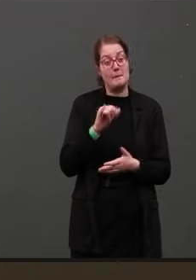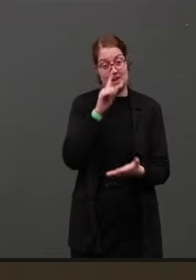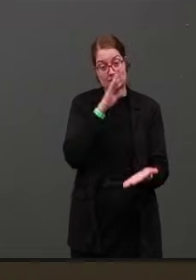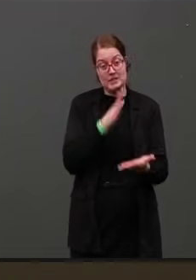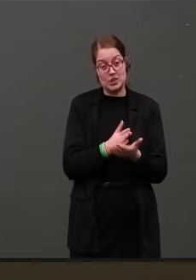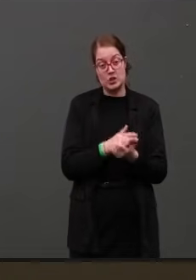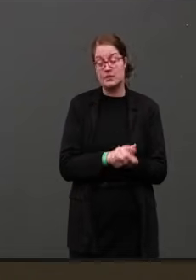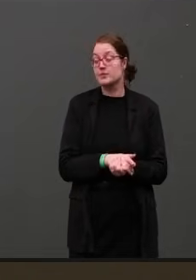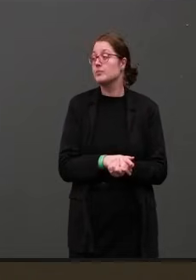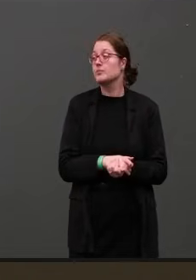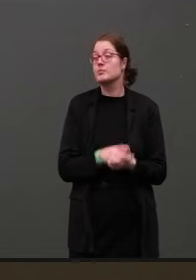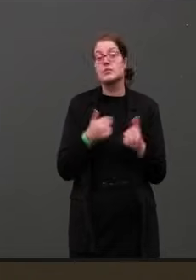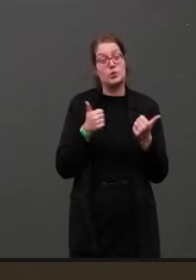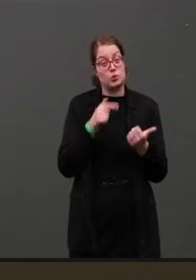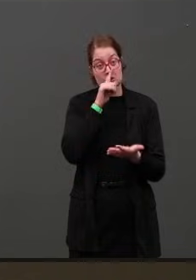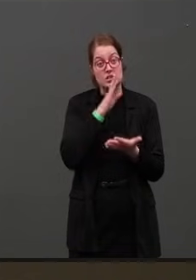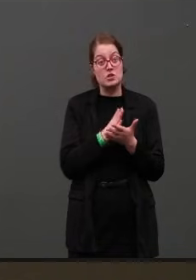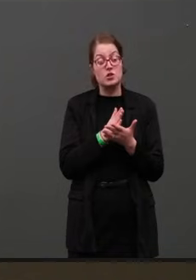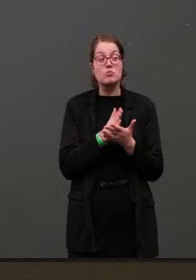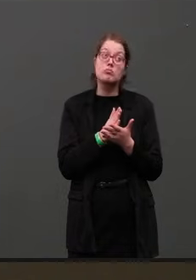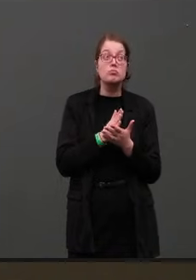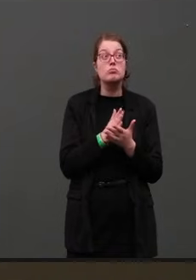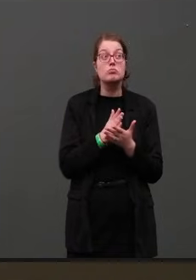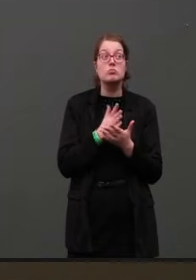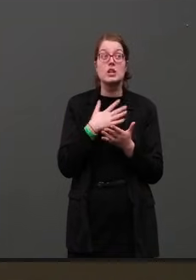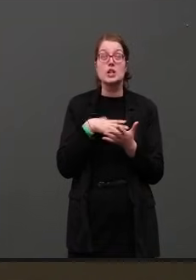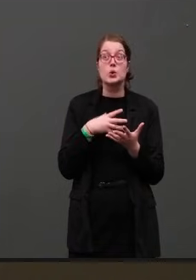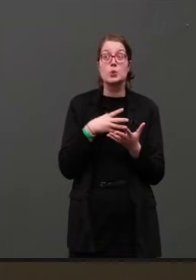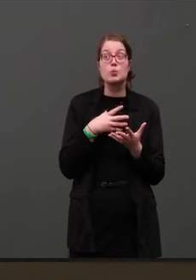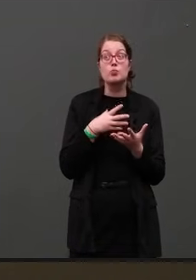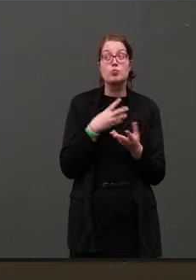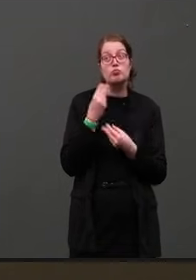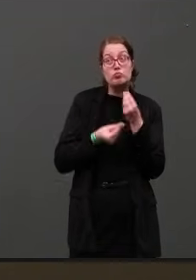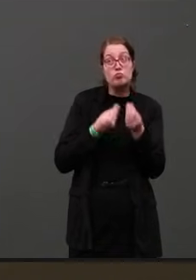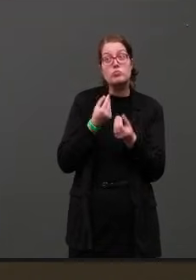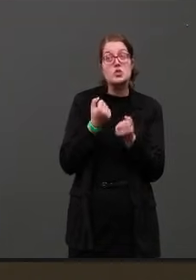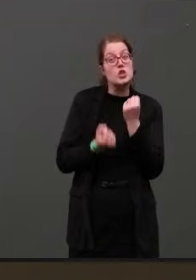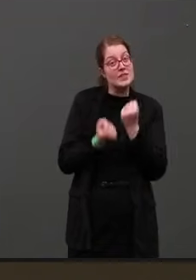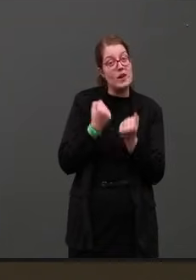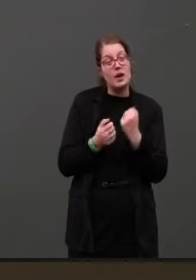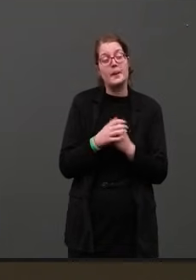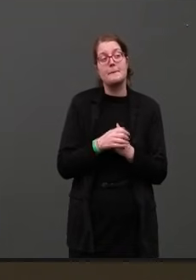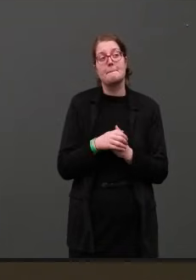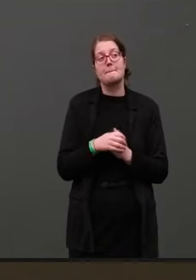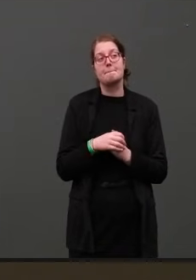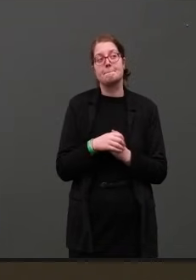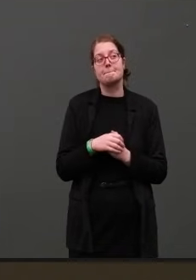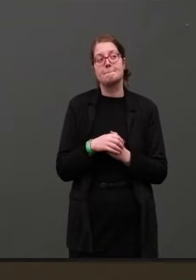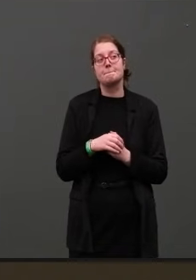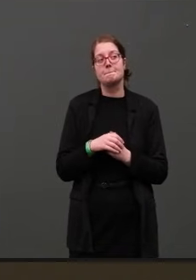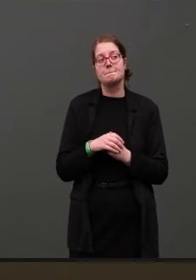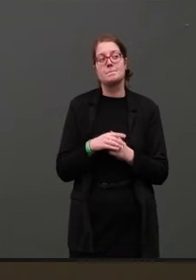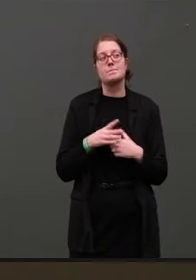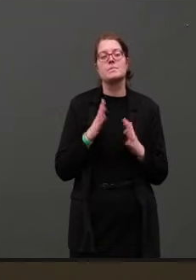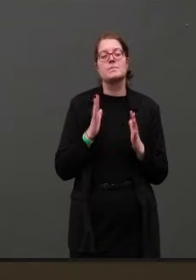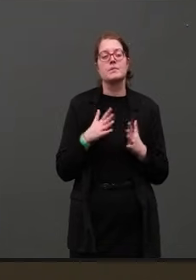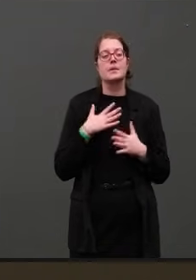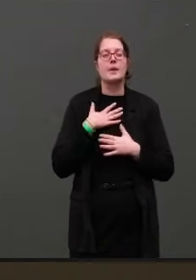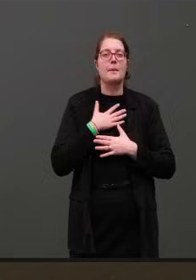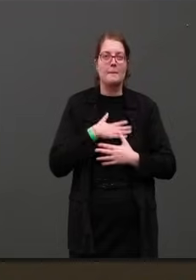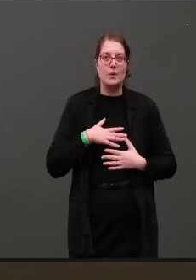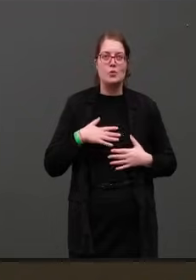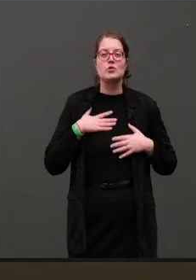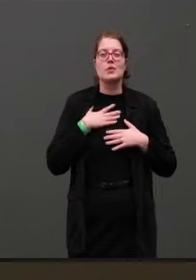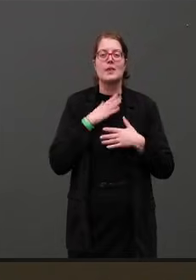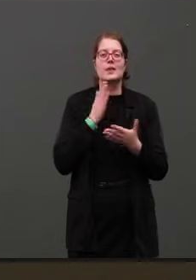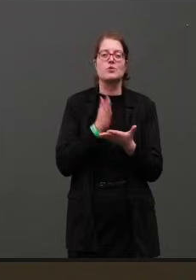decisions, by the way, may also require, some justification. But you also have to make them feel emotionally true.